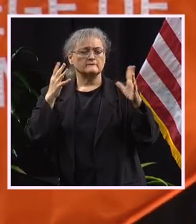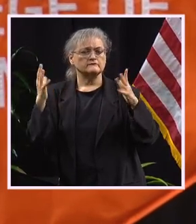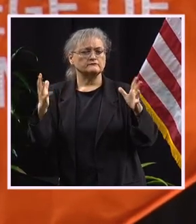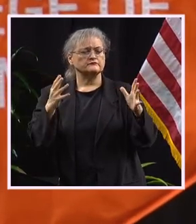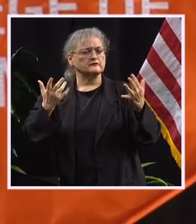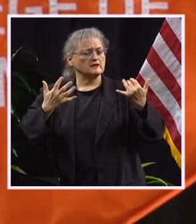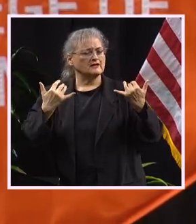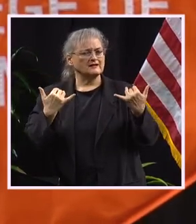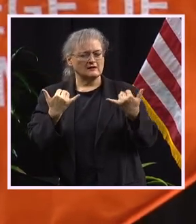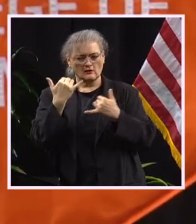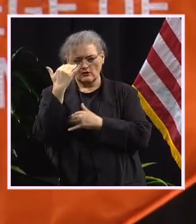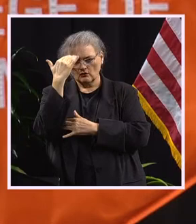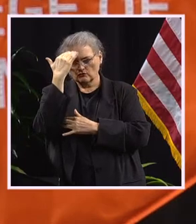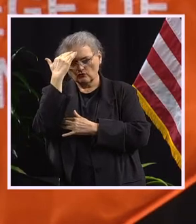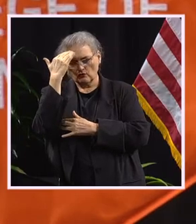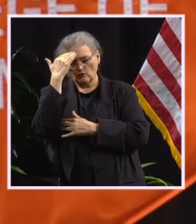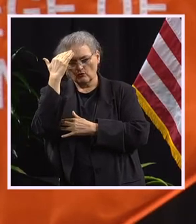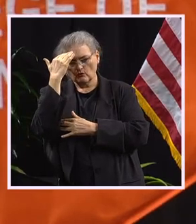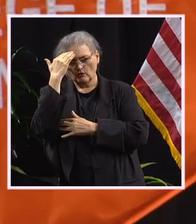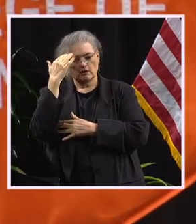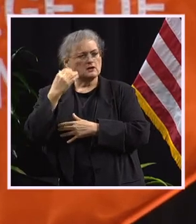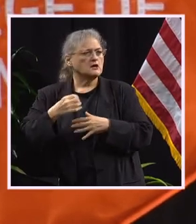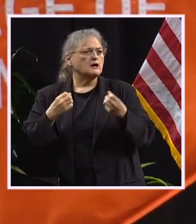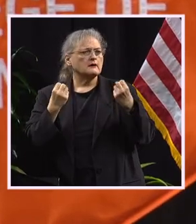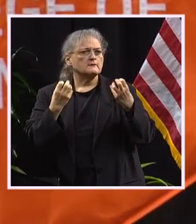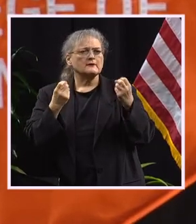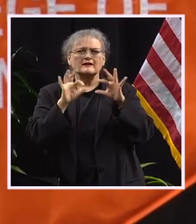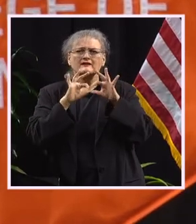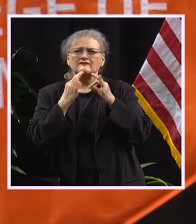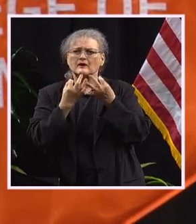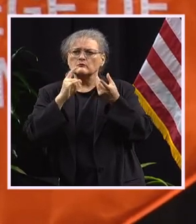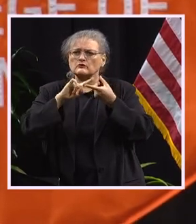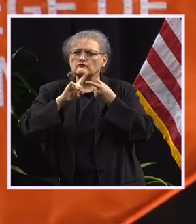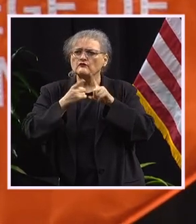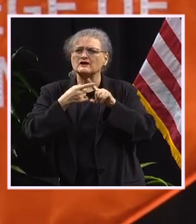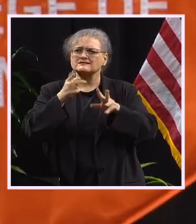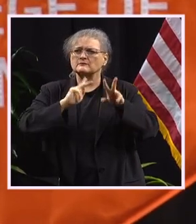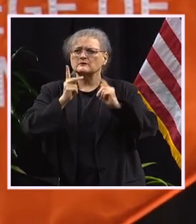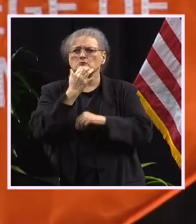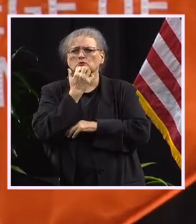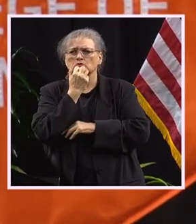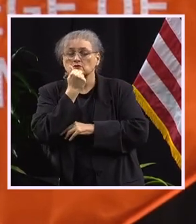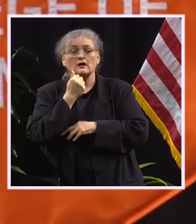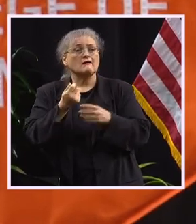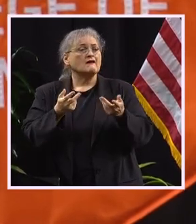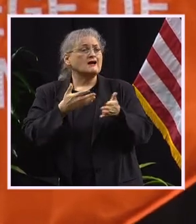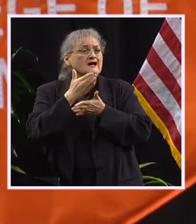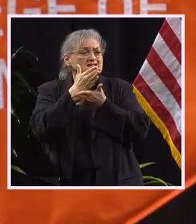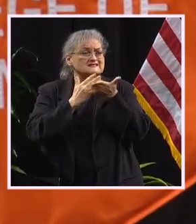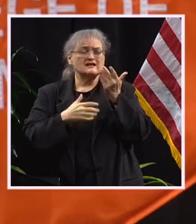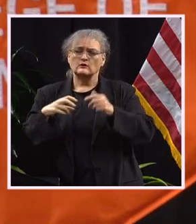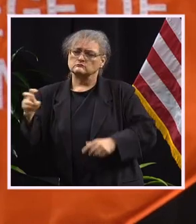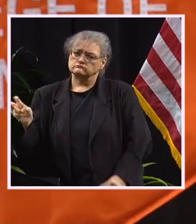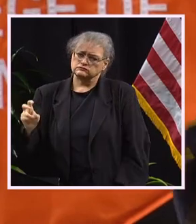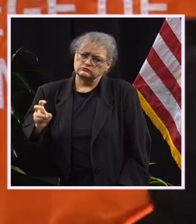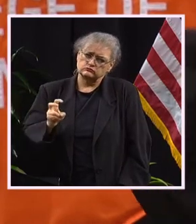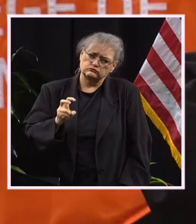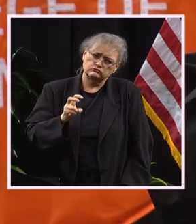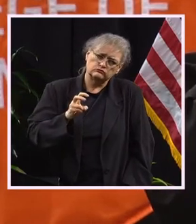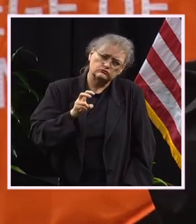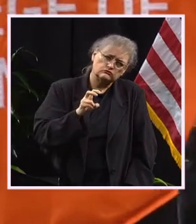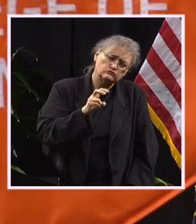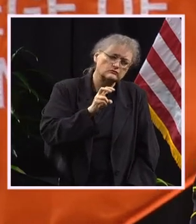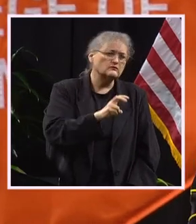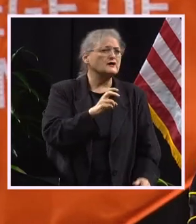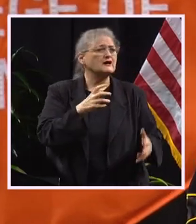Now, I know there are a lot of family, friends, and loved ones here, some who have traveled great distances to be here with us today and probably